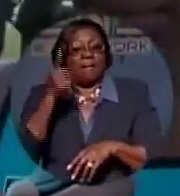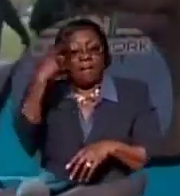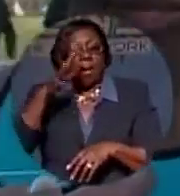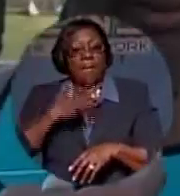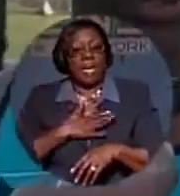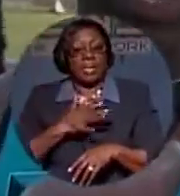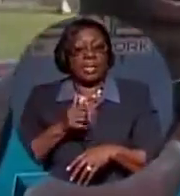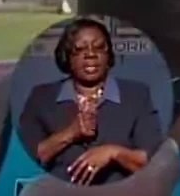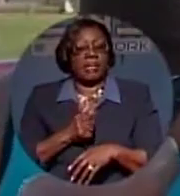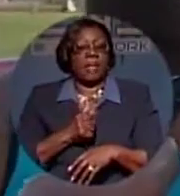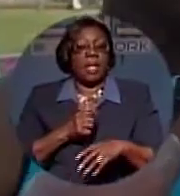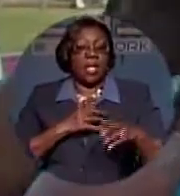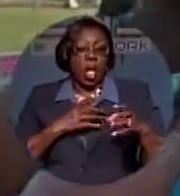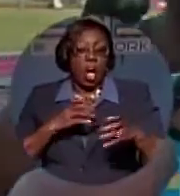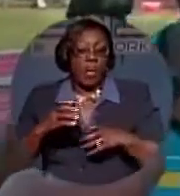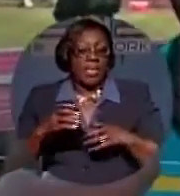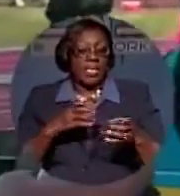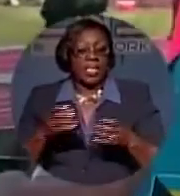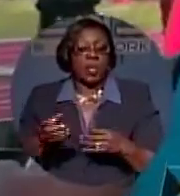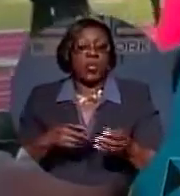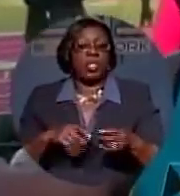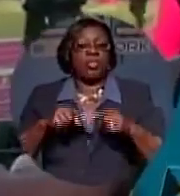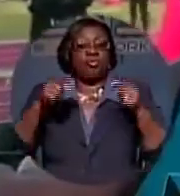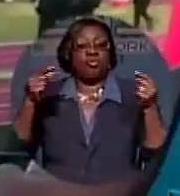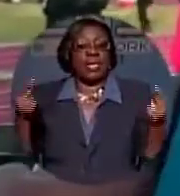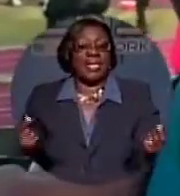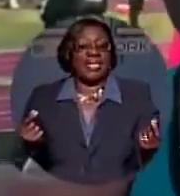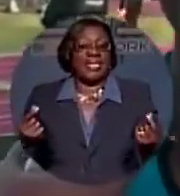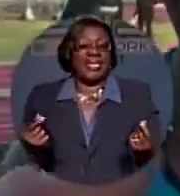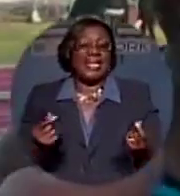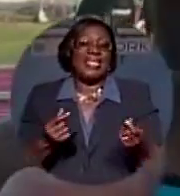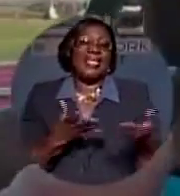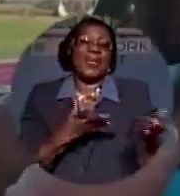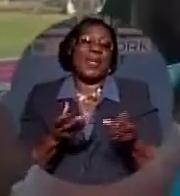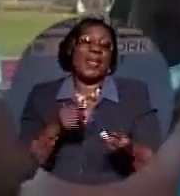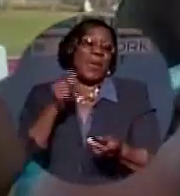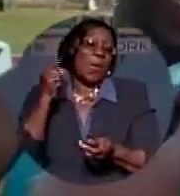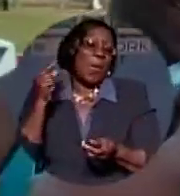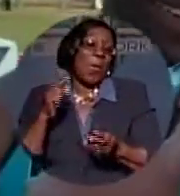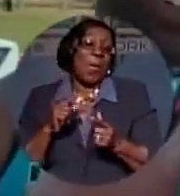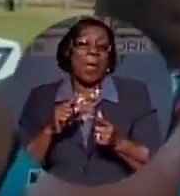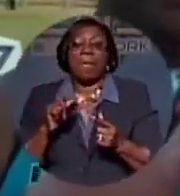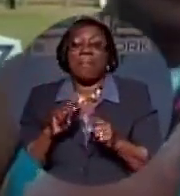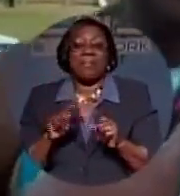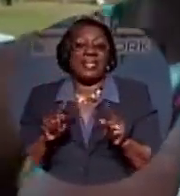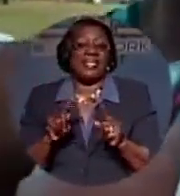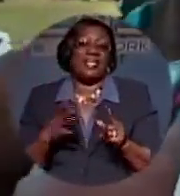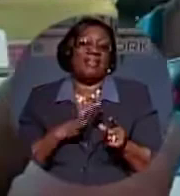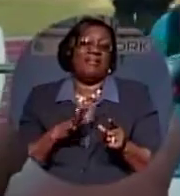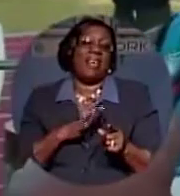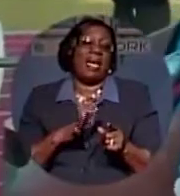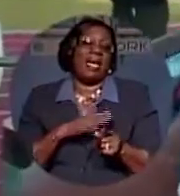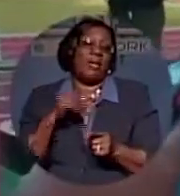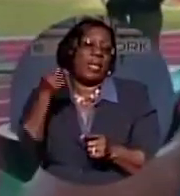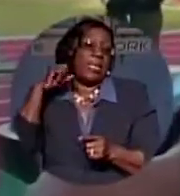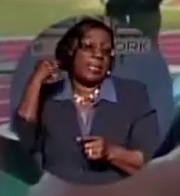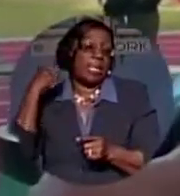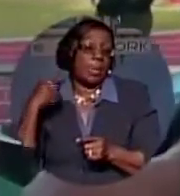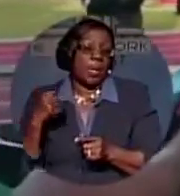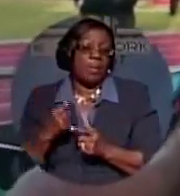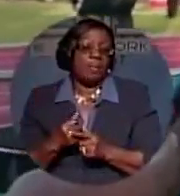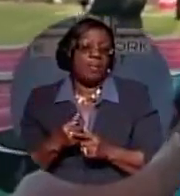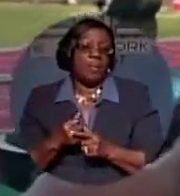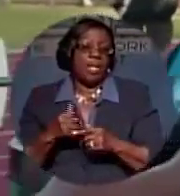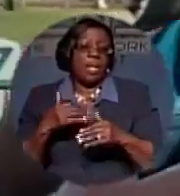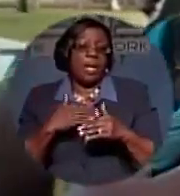And the competition was great. I really wanted a goal, but it's fine, second. It motivates